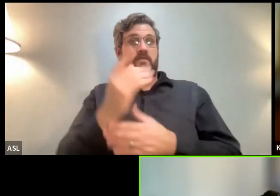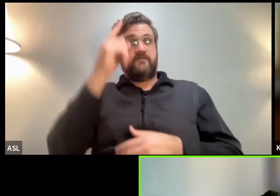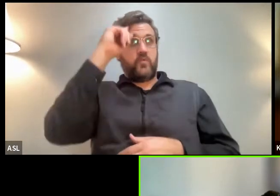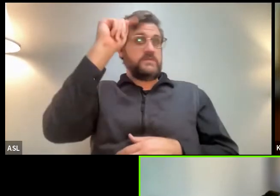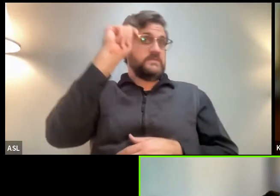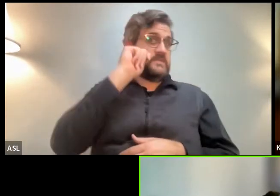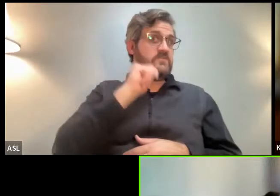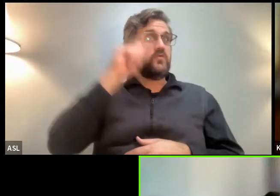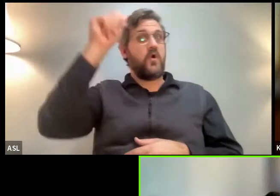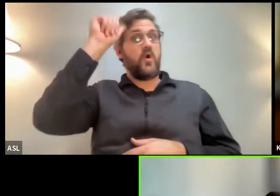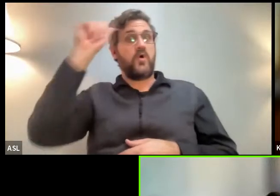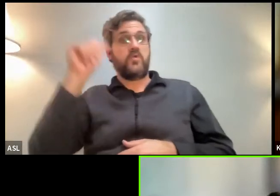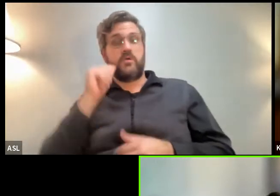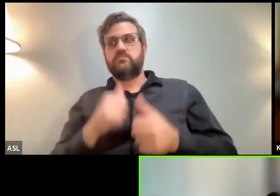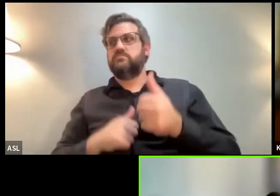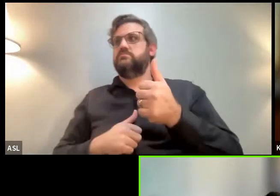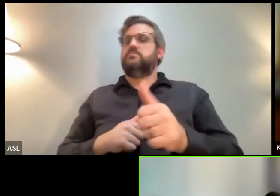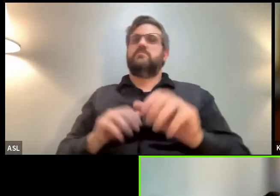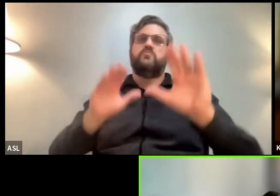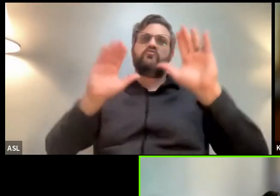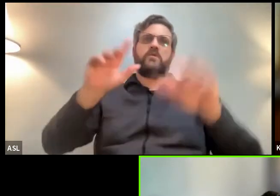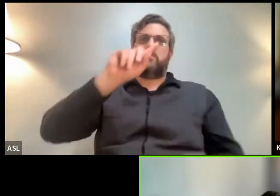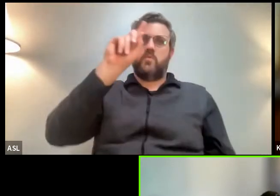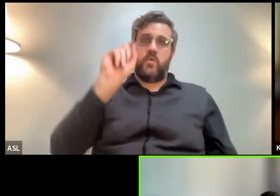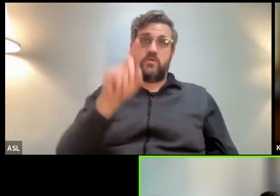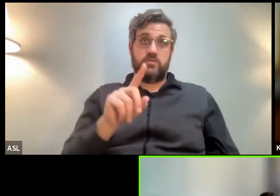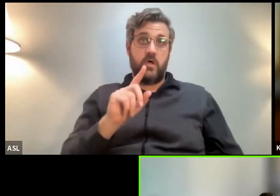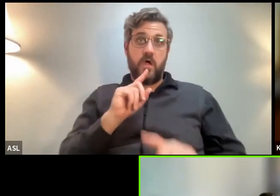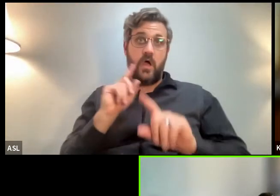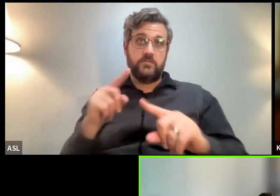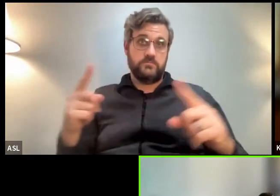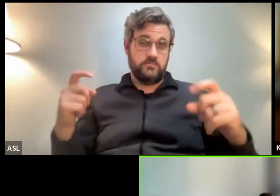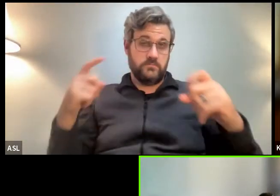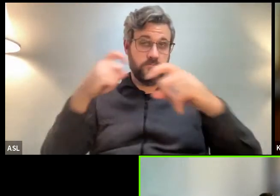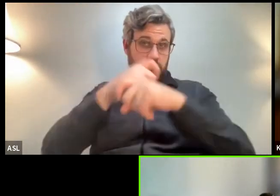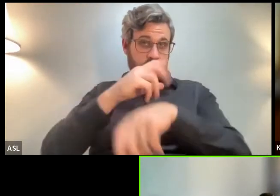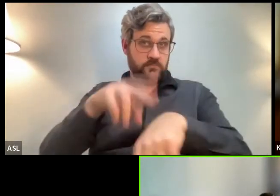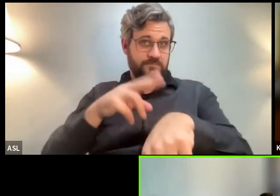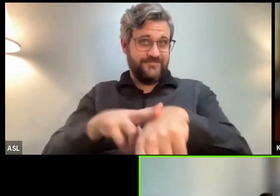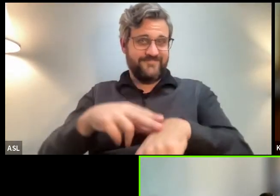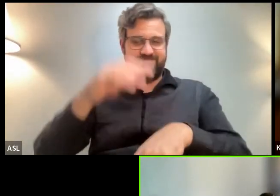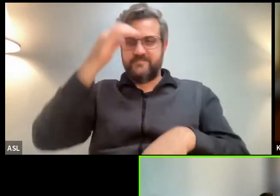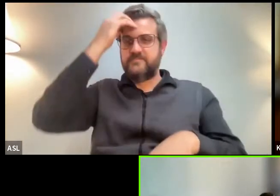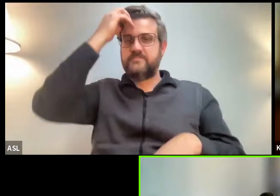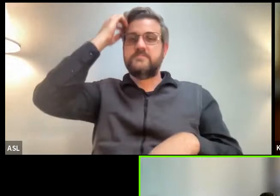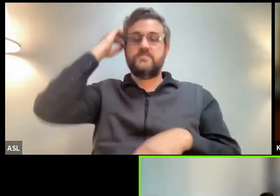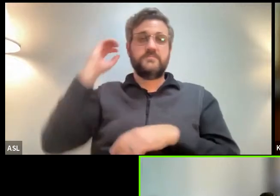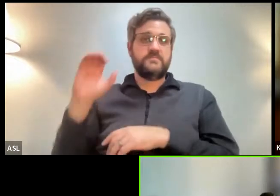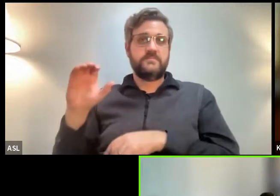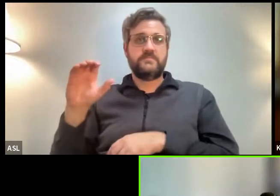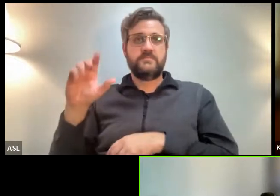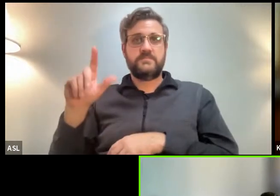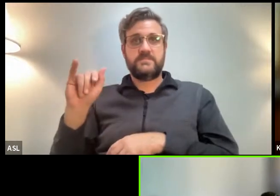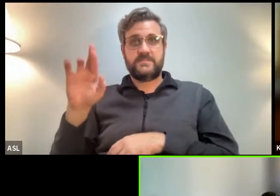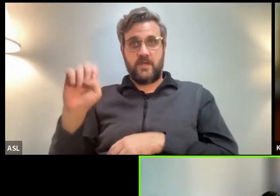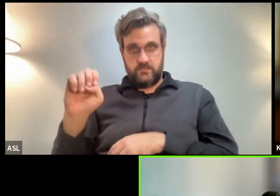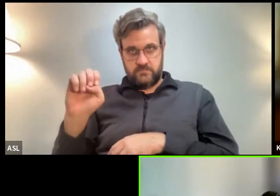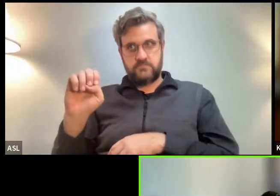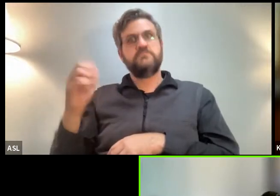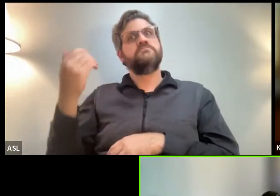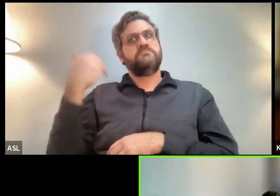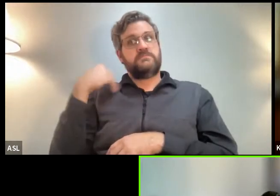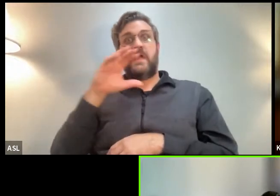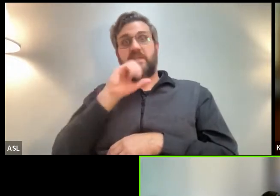this is a great question, and it's complicated, of course. So Claire had the IUD inserted when she